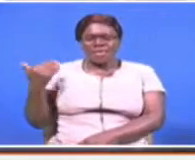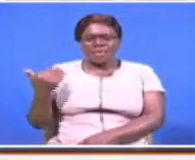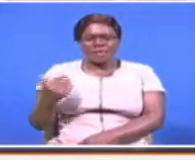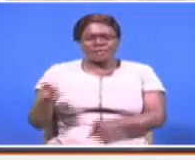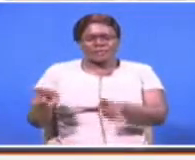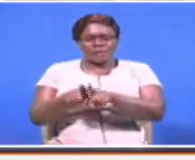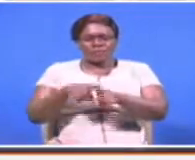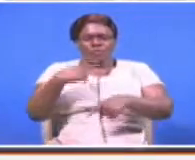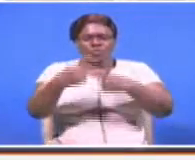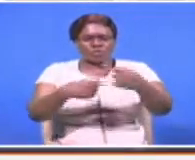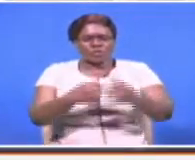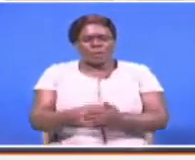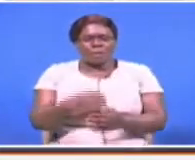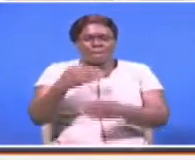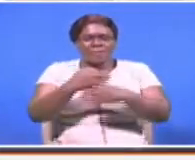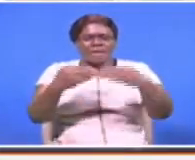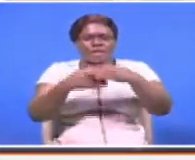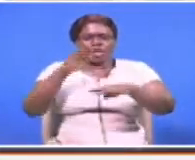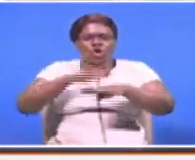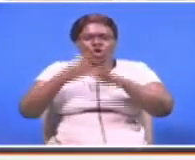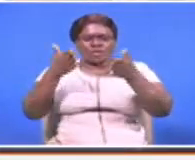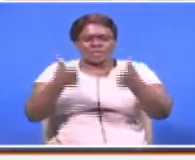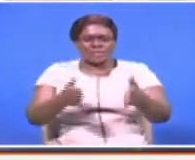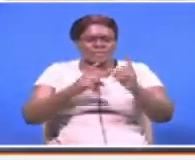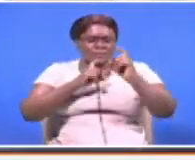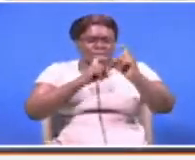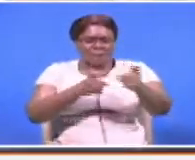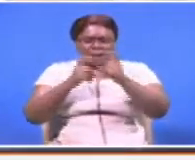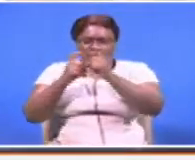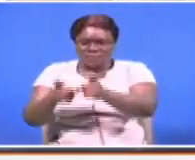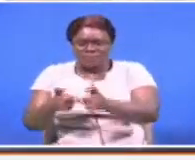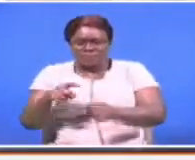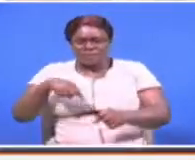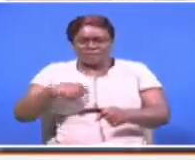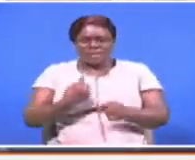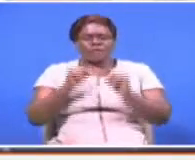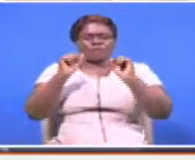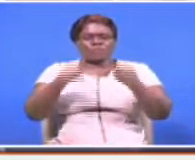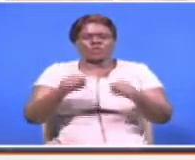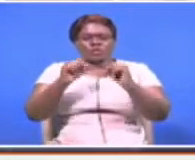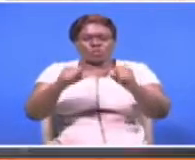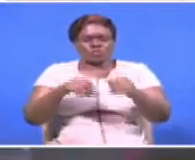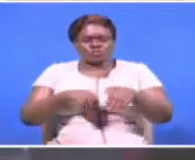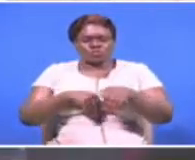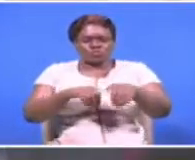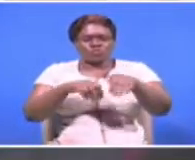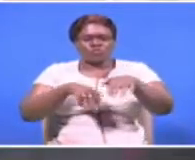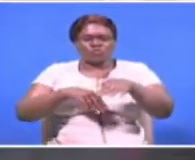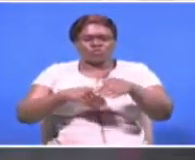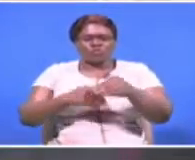shall continue building on this particular talent so that we can be able to move forward.